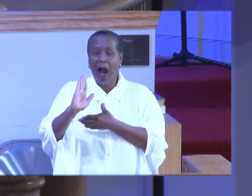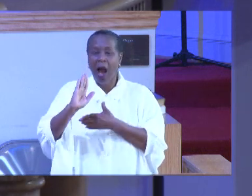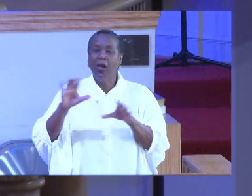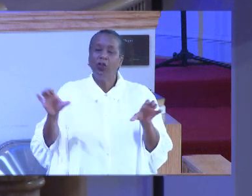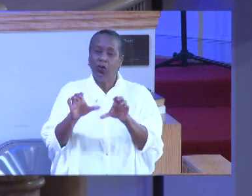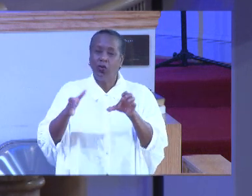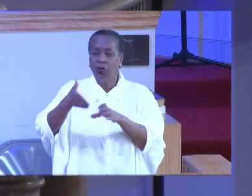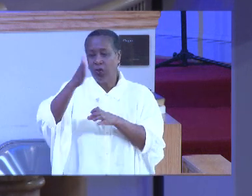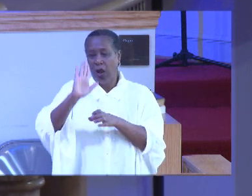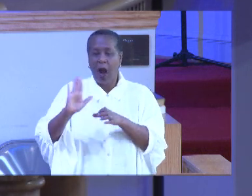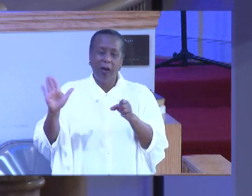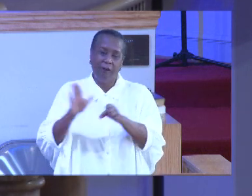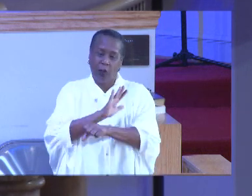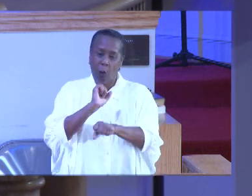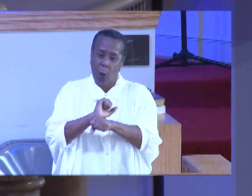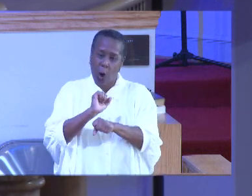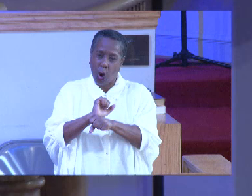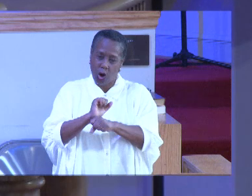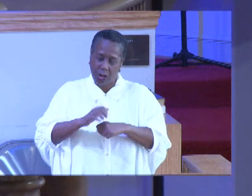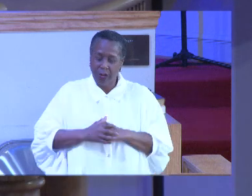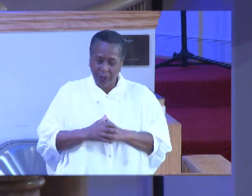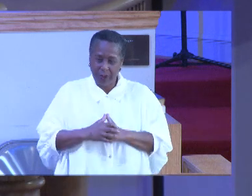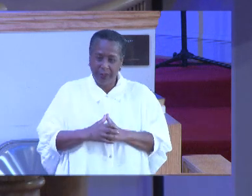do God's fullest work.